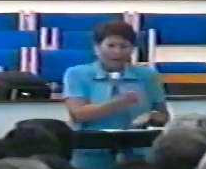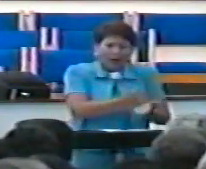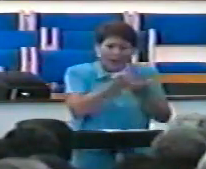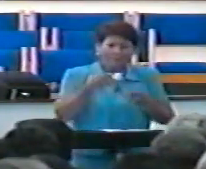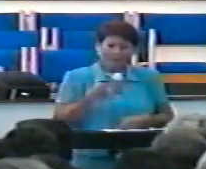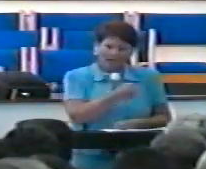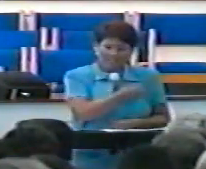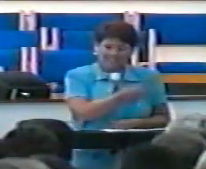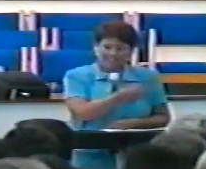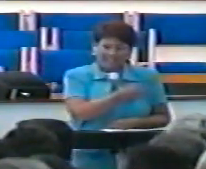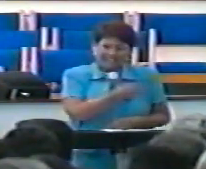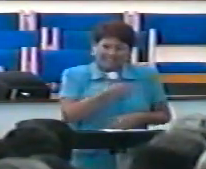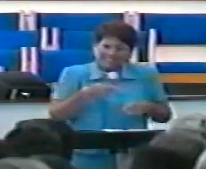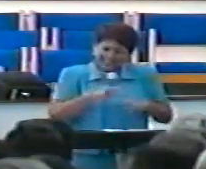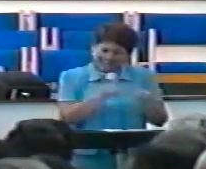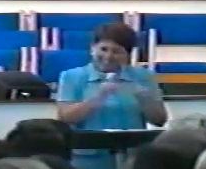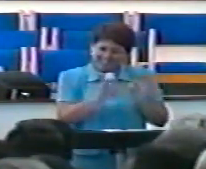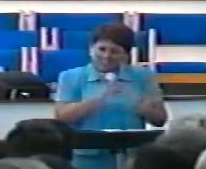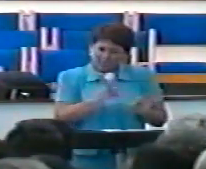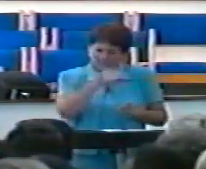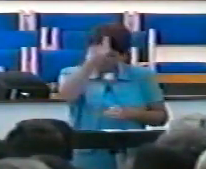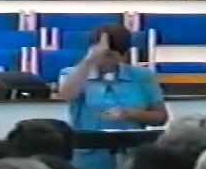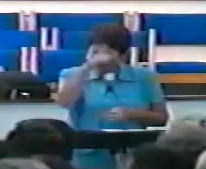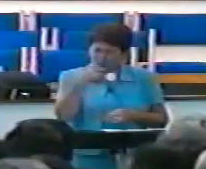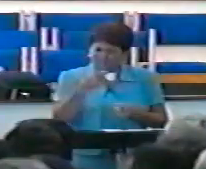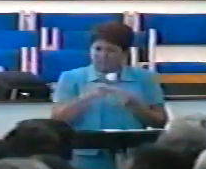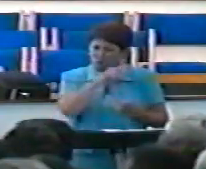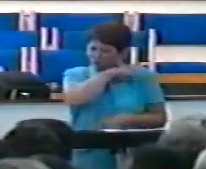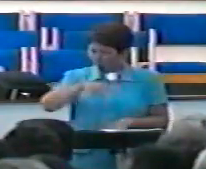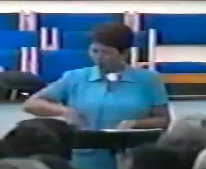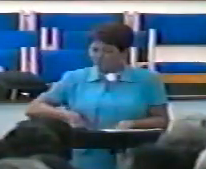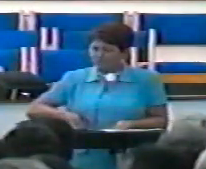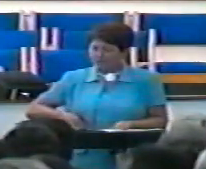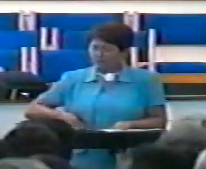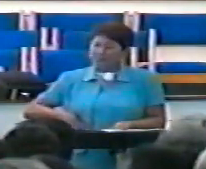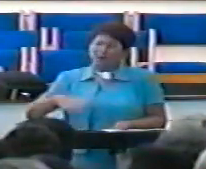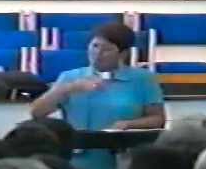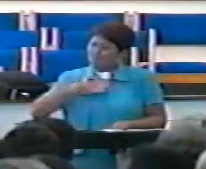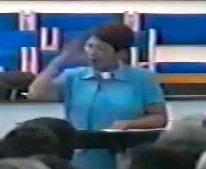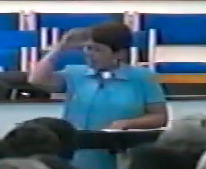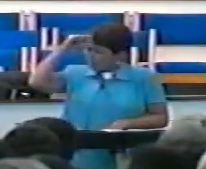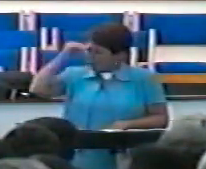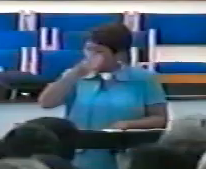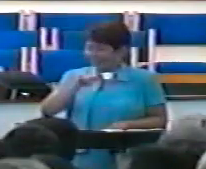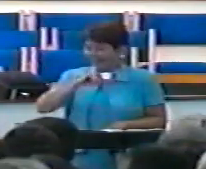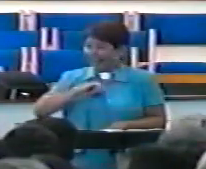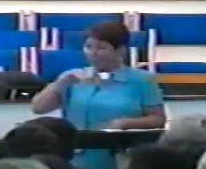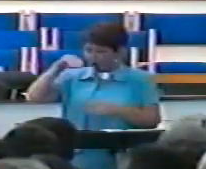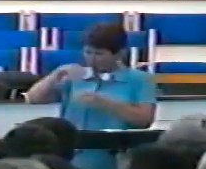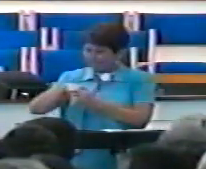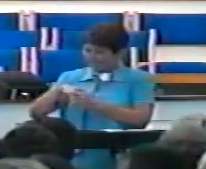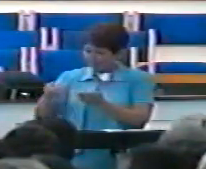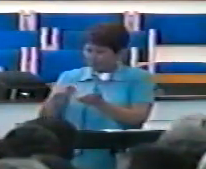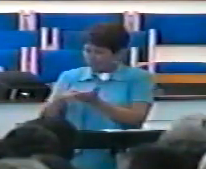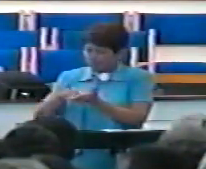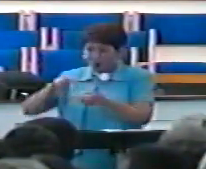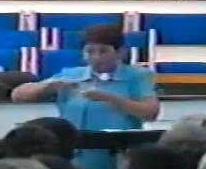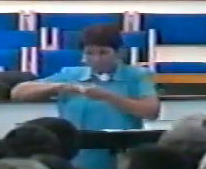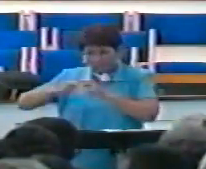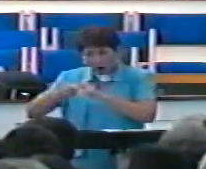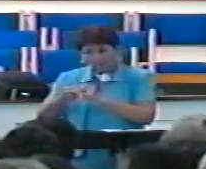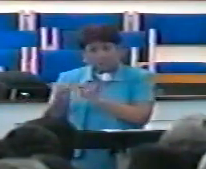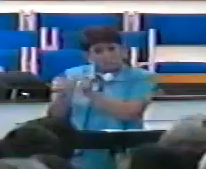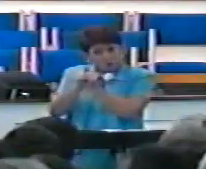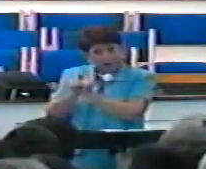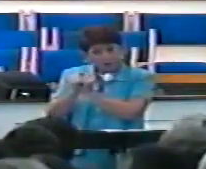Lord, it's as if he was saying, my boy and I, we're in this boat together, and if he goes down, I'm going down